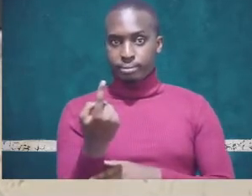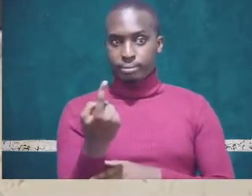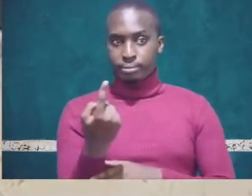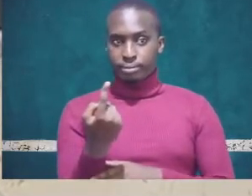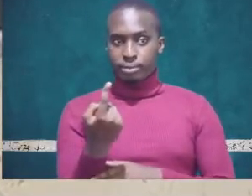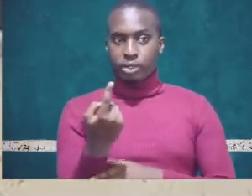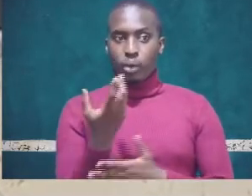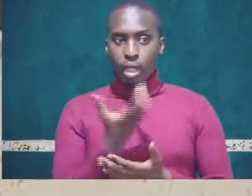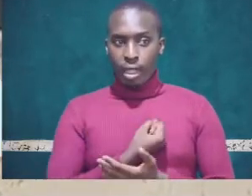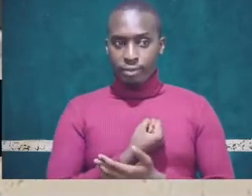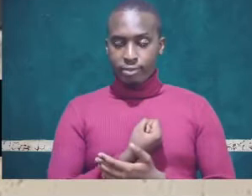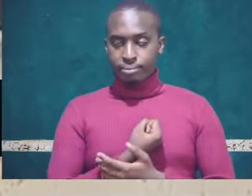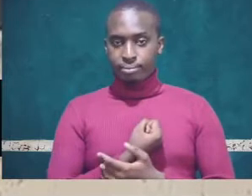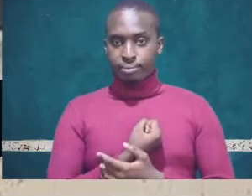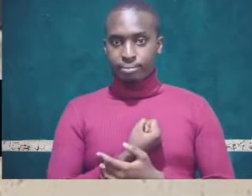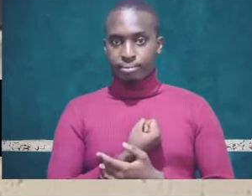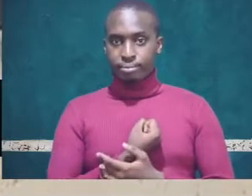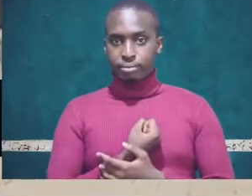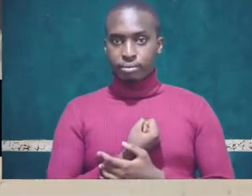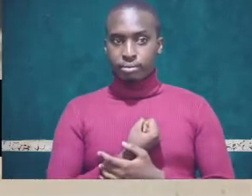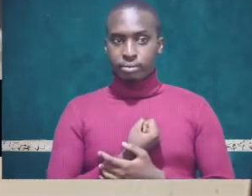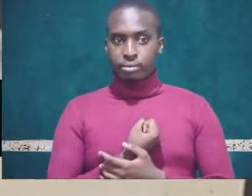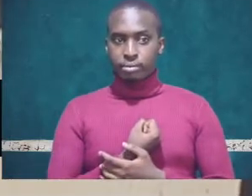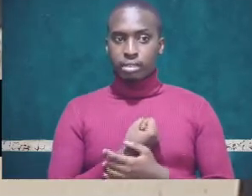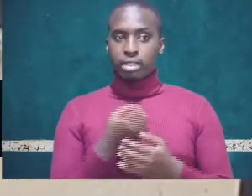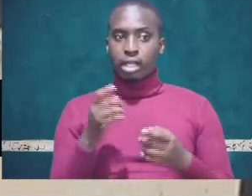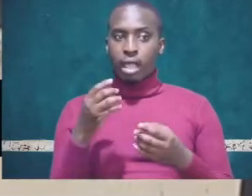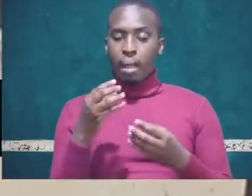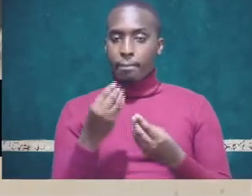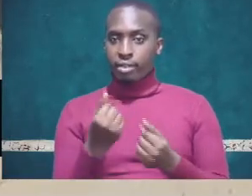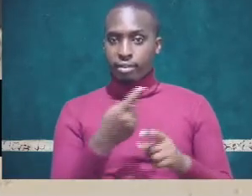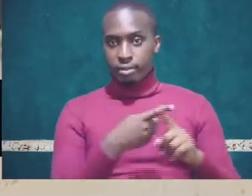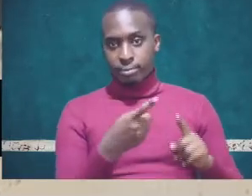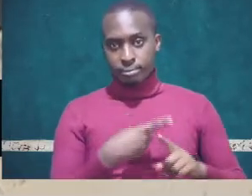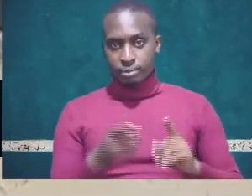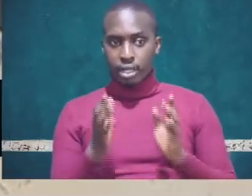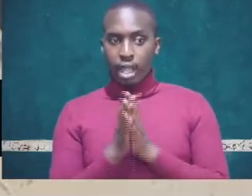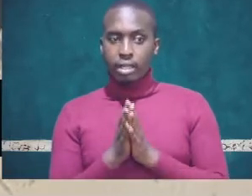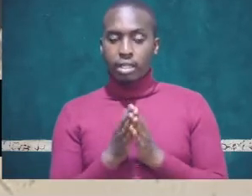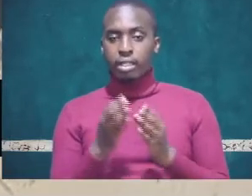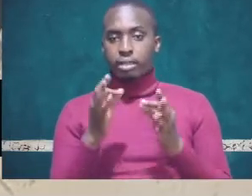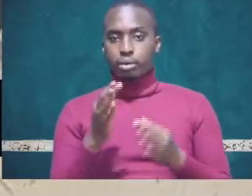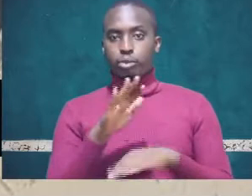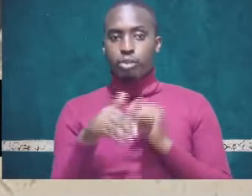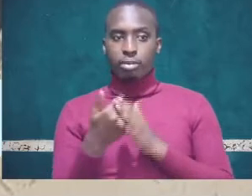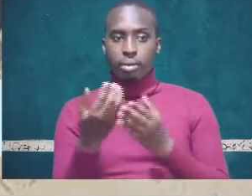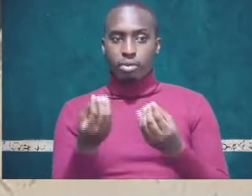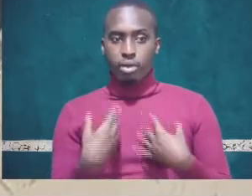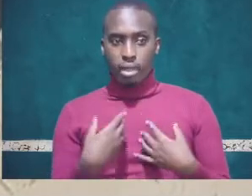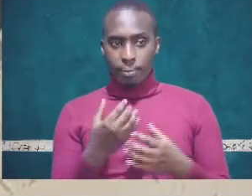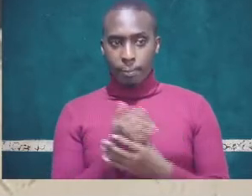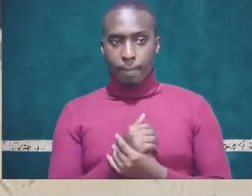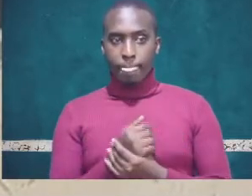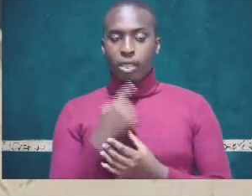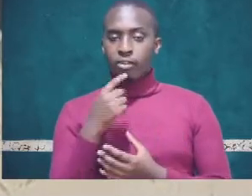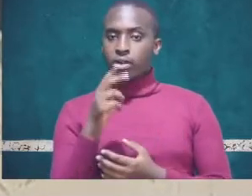we have a law for prices and a law for quantity demanded of a given commodity.